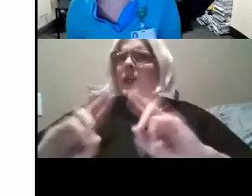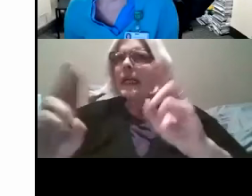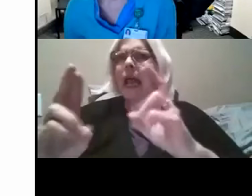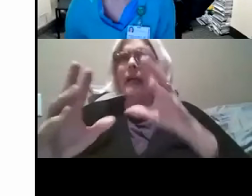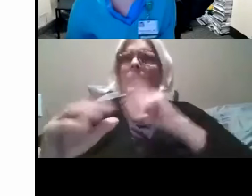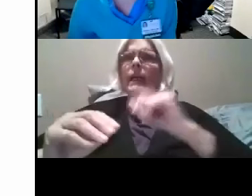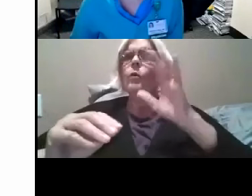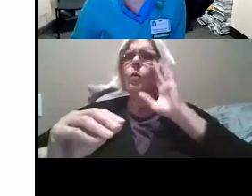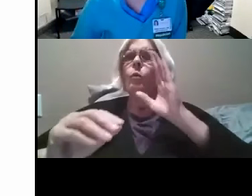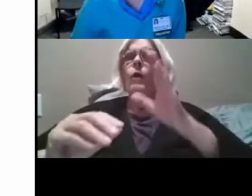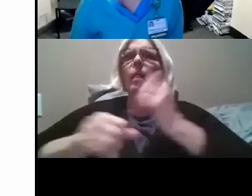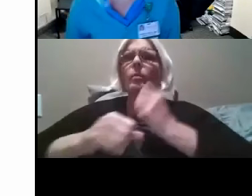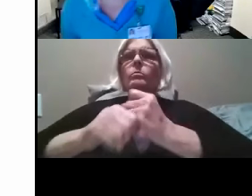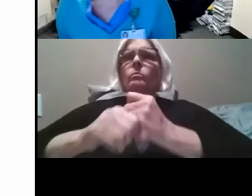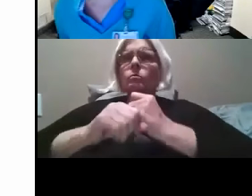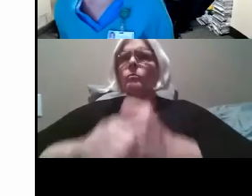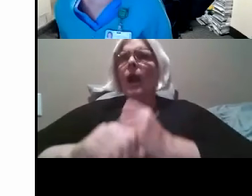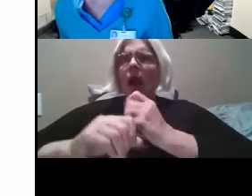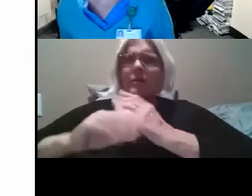from multiplying.